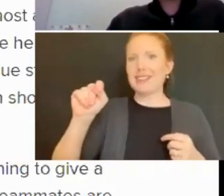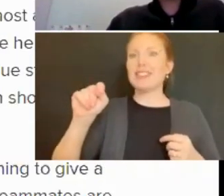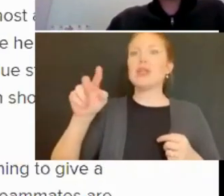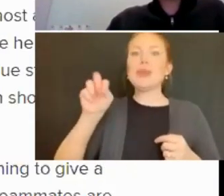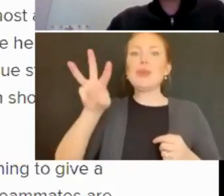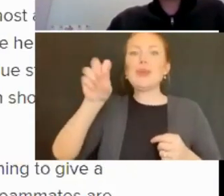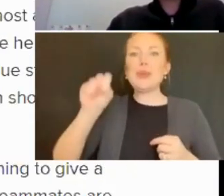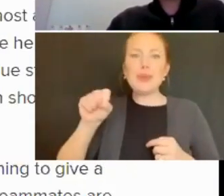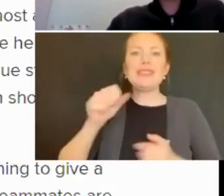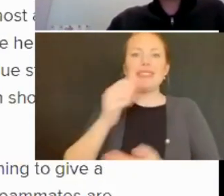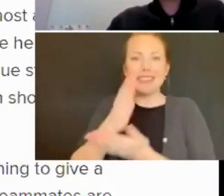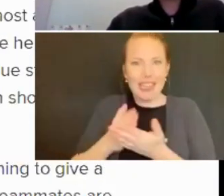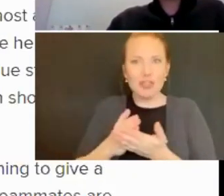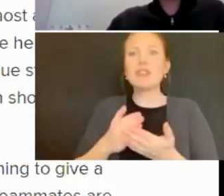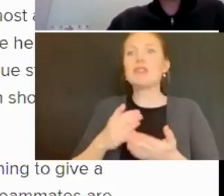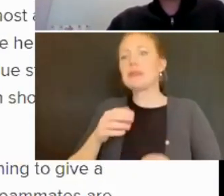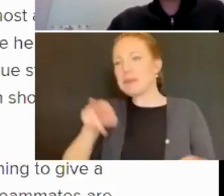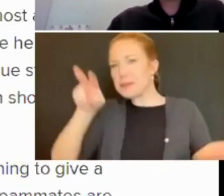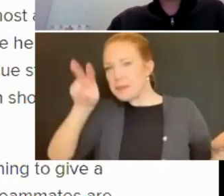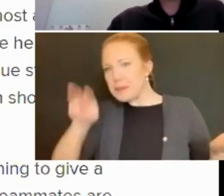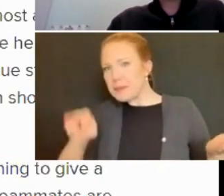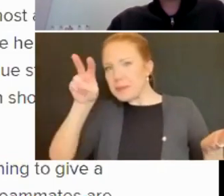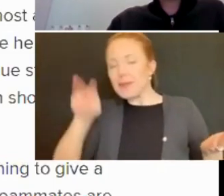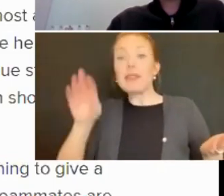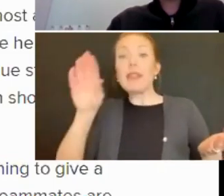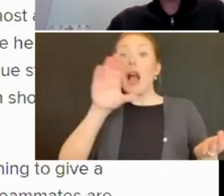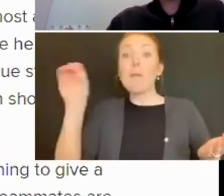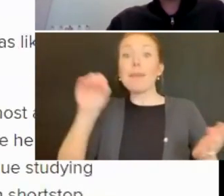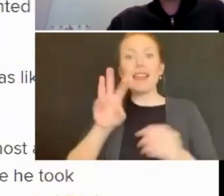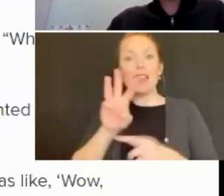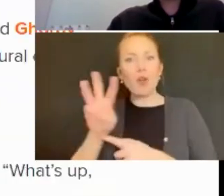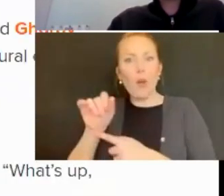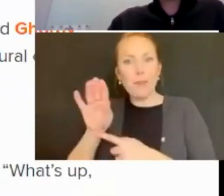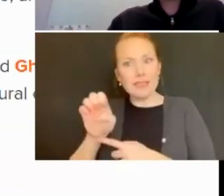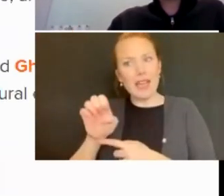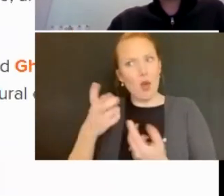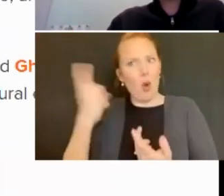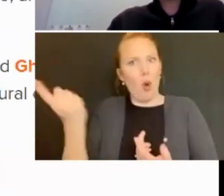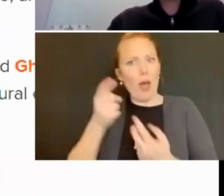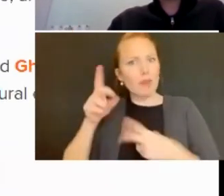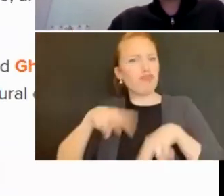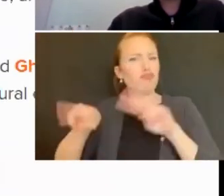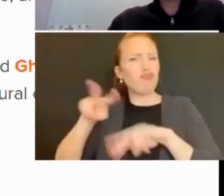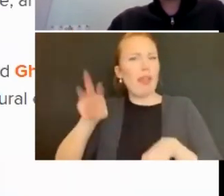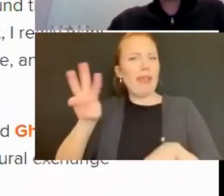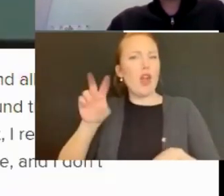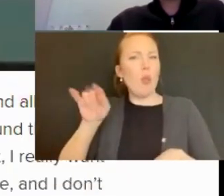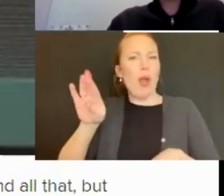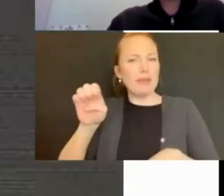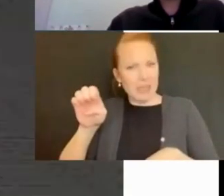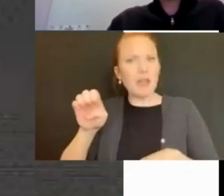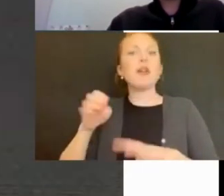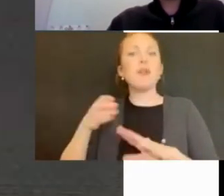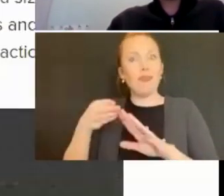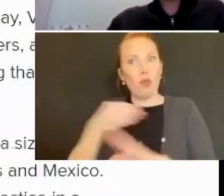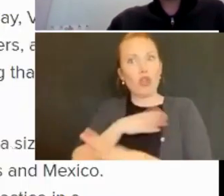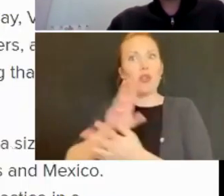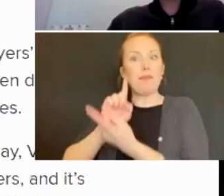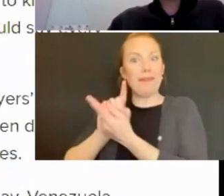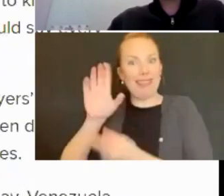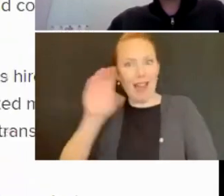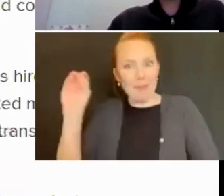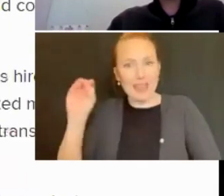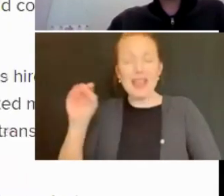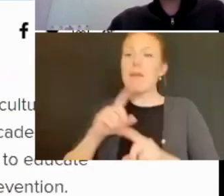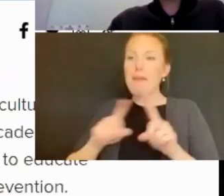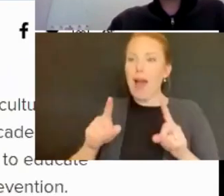encourage all students to spend time on a company's website before you meet with the company. And this is not your world, Scott, but I wanted to ask you, because it's so interesting to